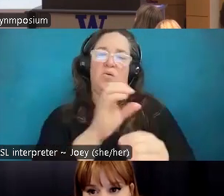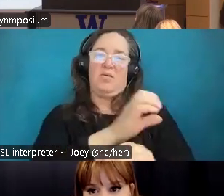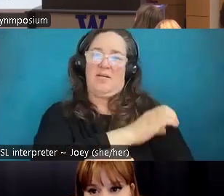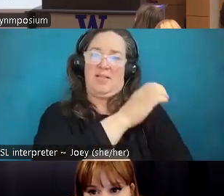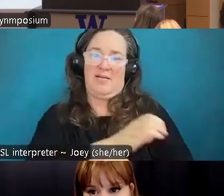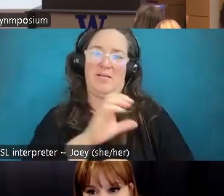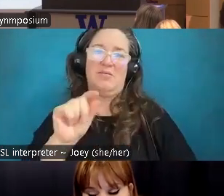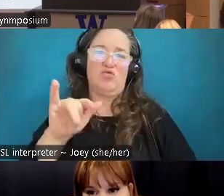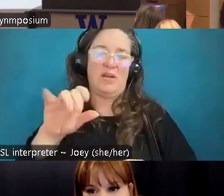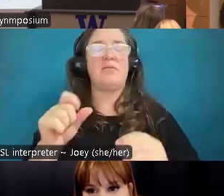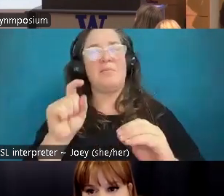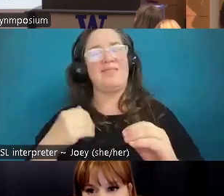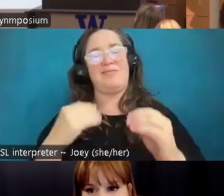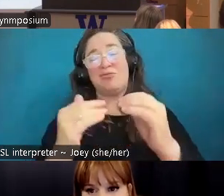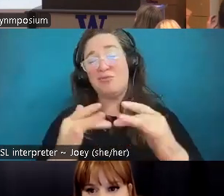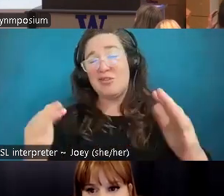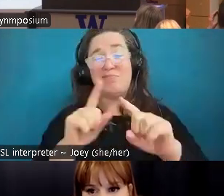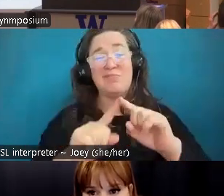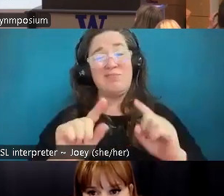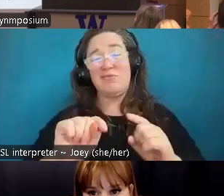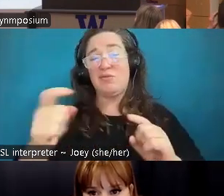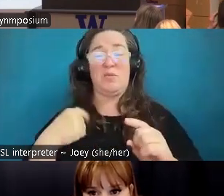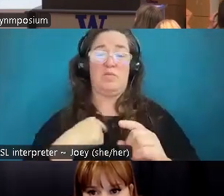of the treatments that are trialed.